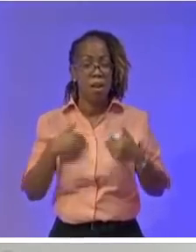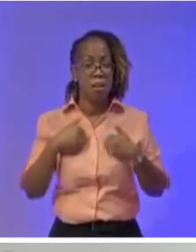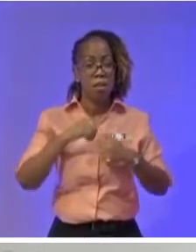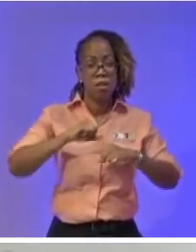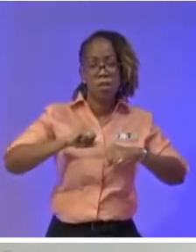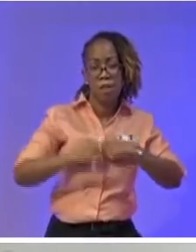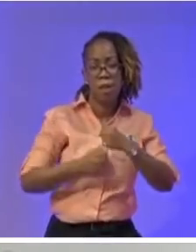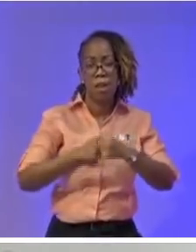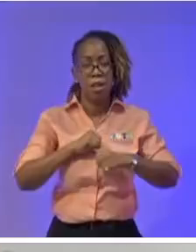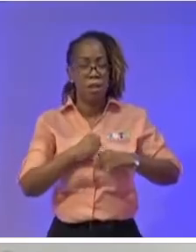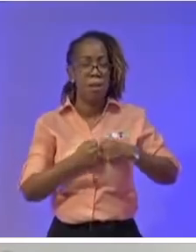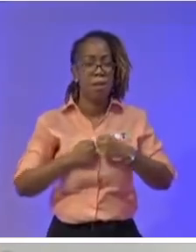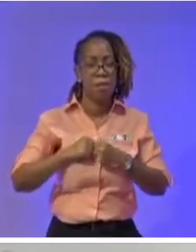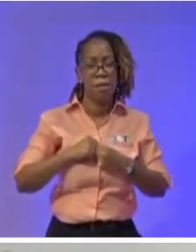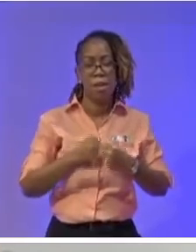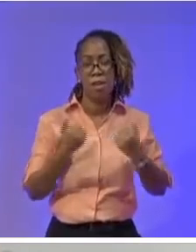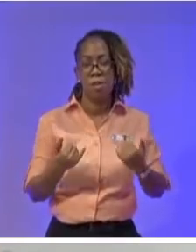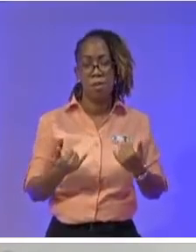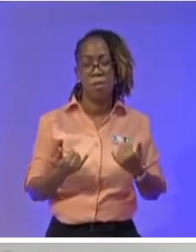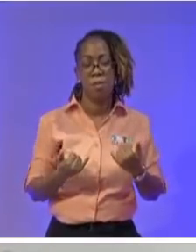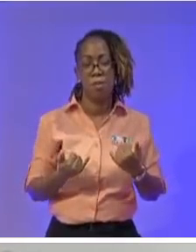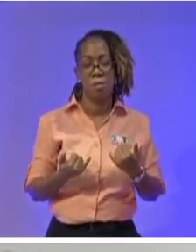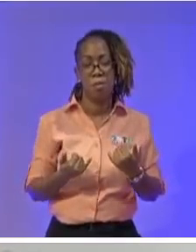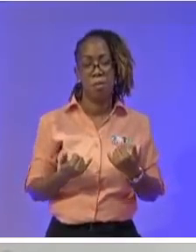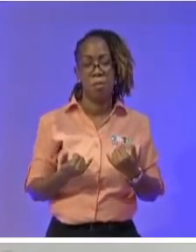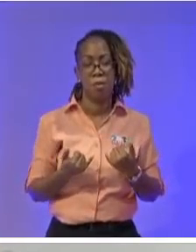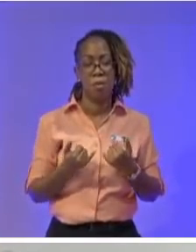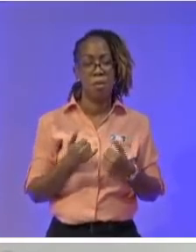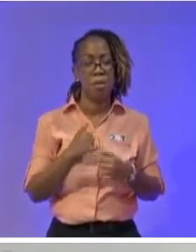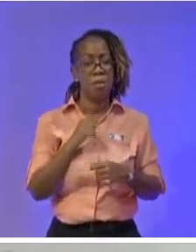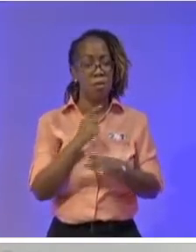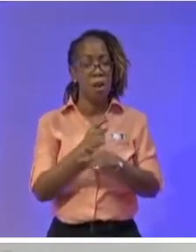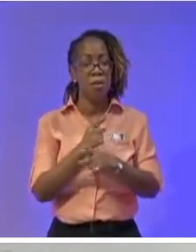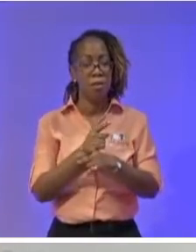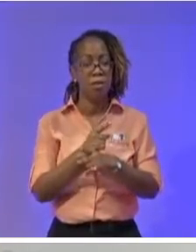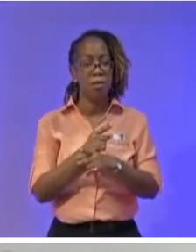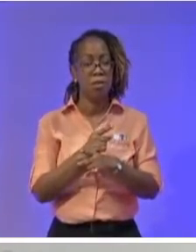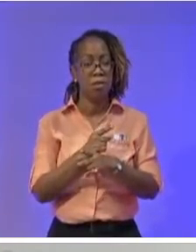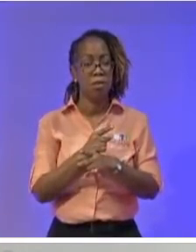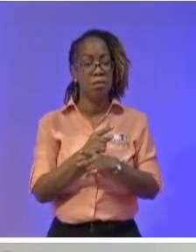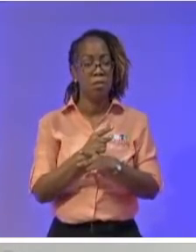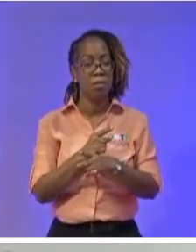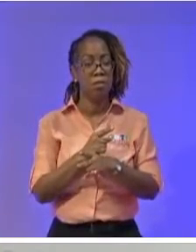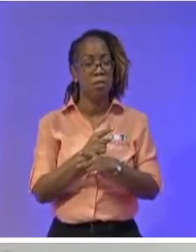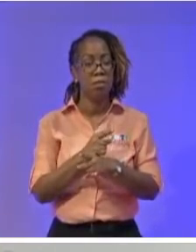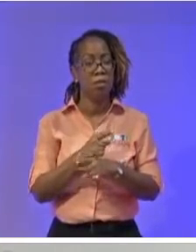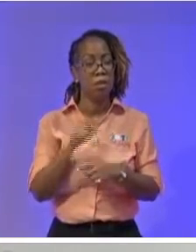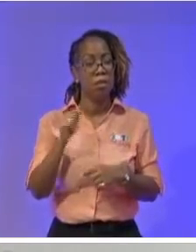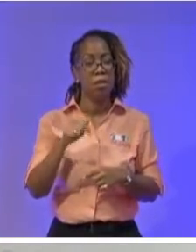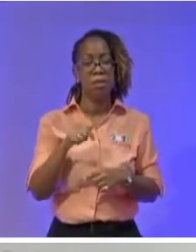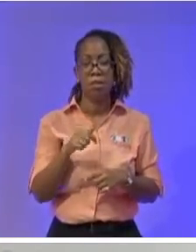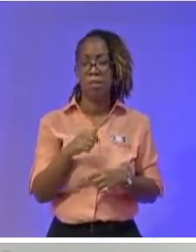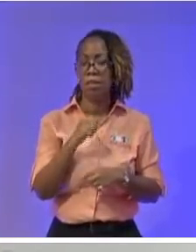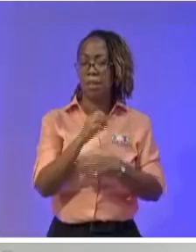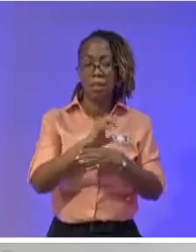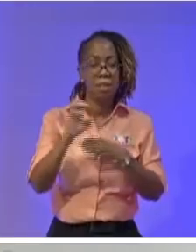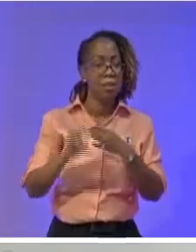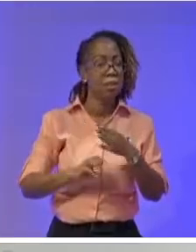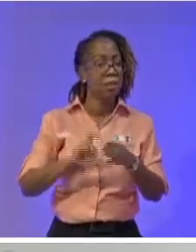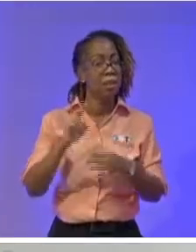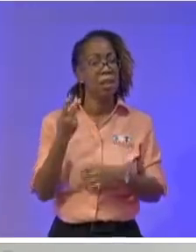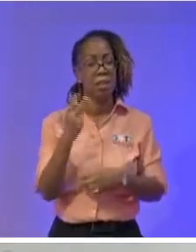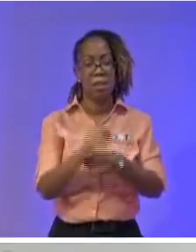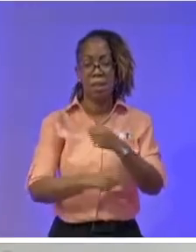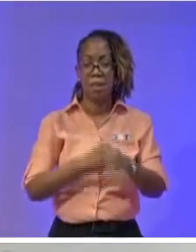now, as you rightly said, into the end of the second year and the beginning of a third